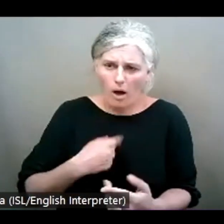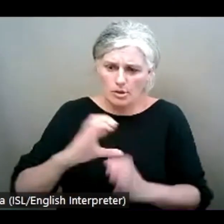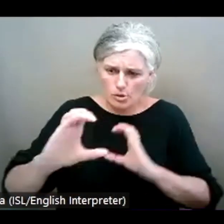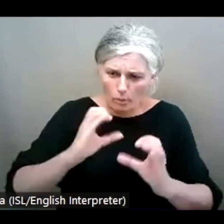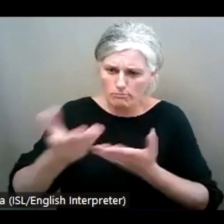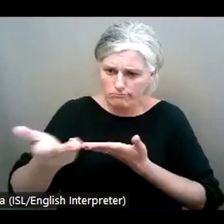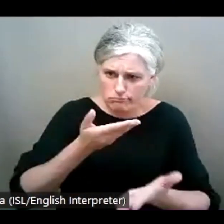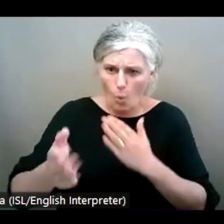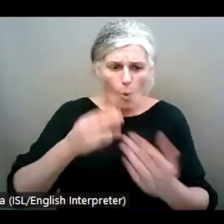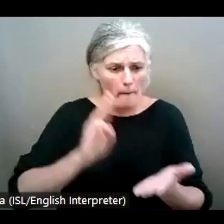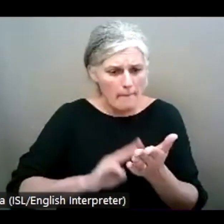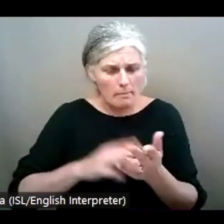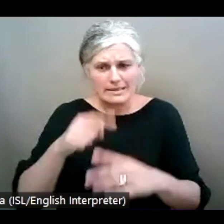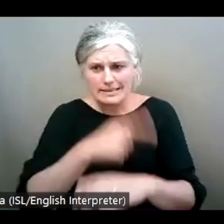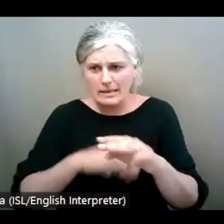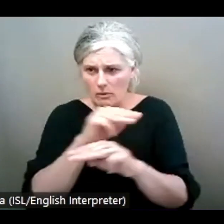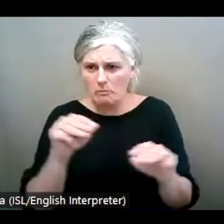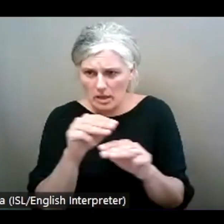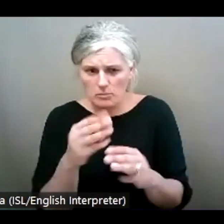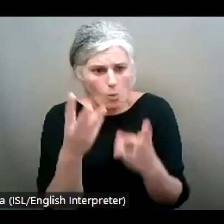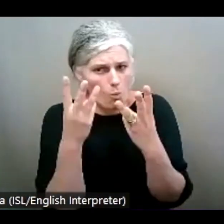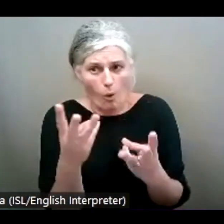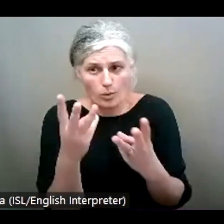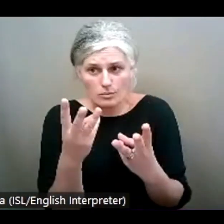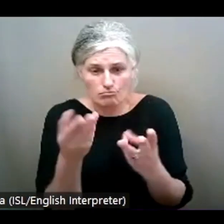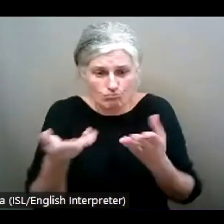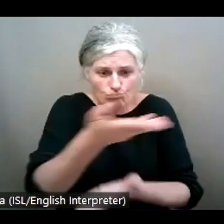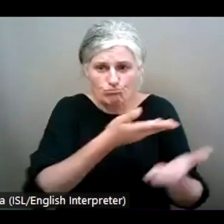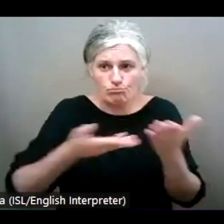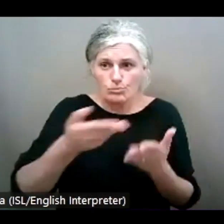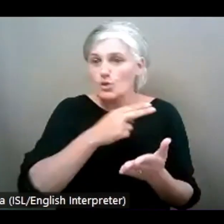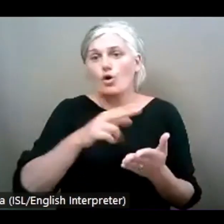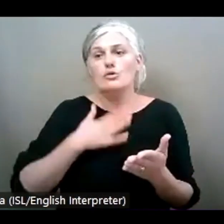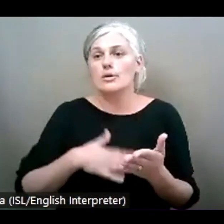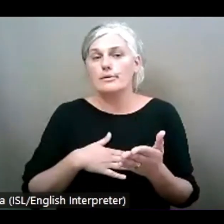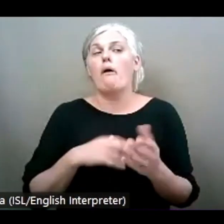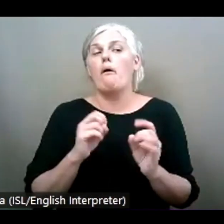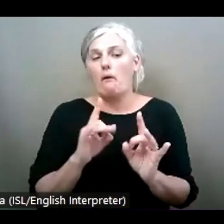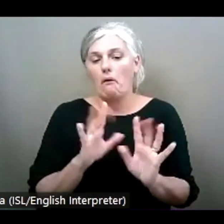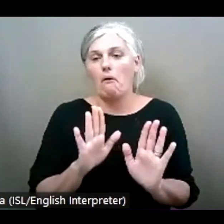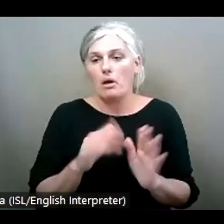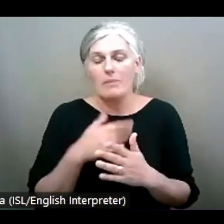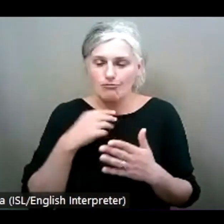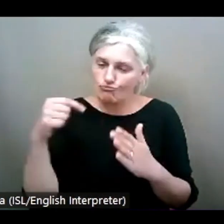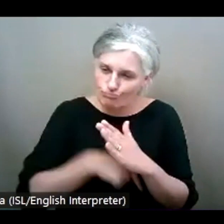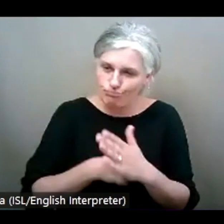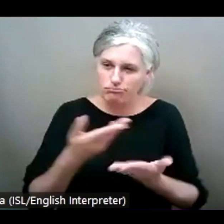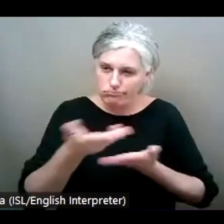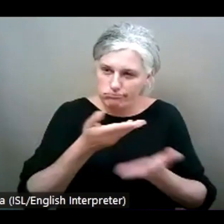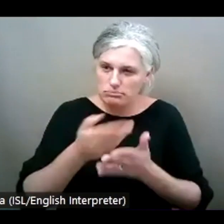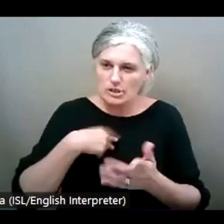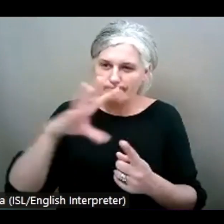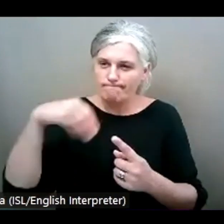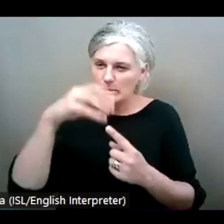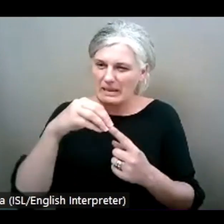communicate what our members and what disabled people want, not put any spin in it that kind of brings a specific kind of